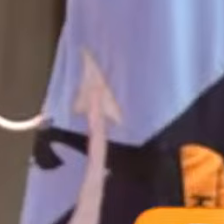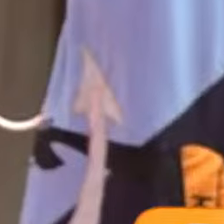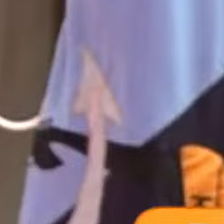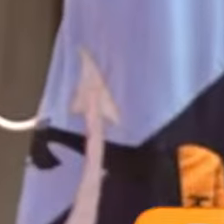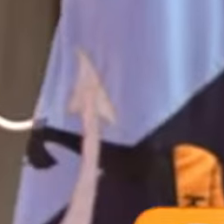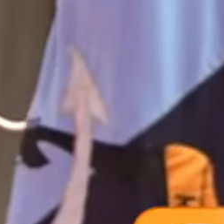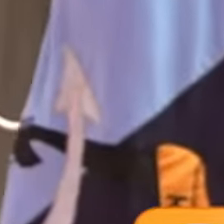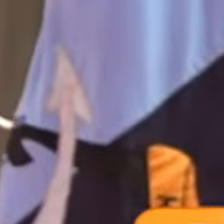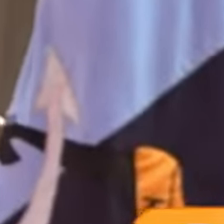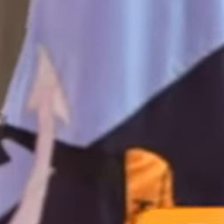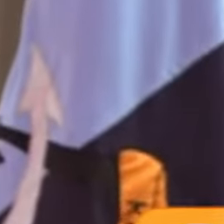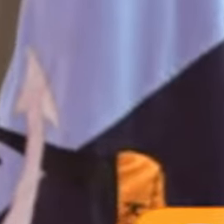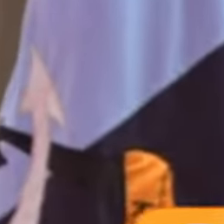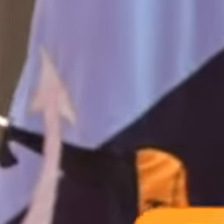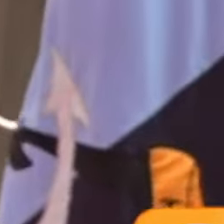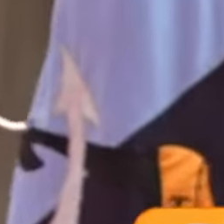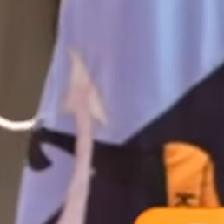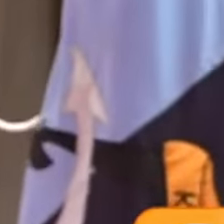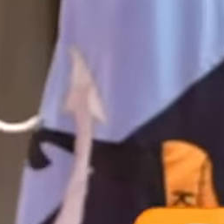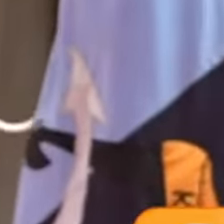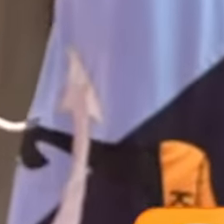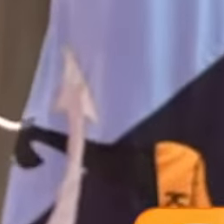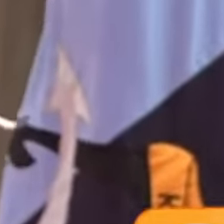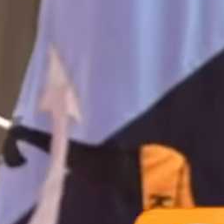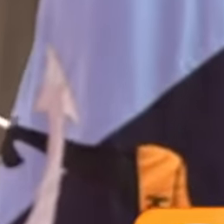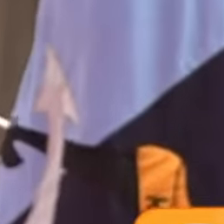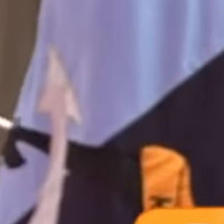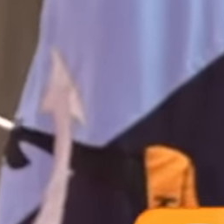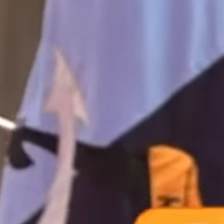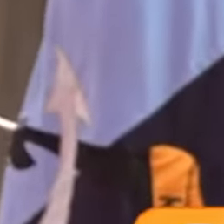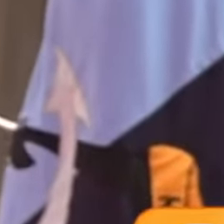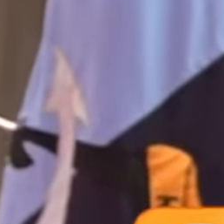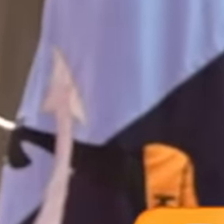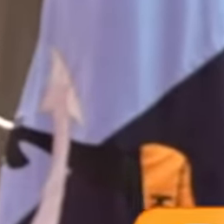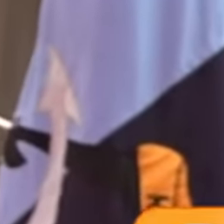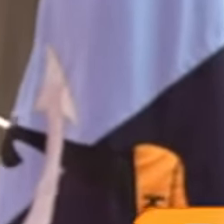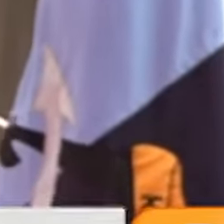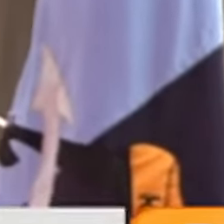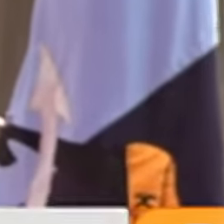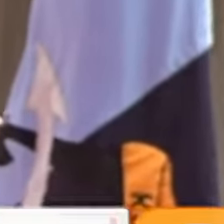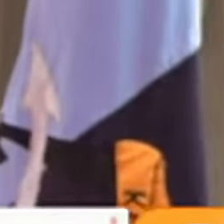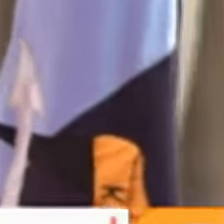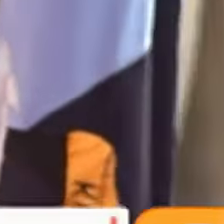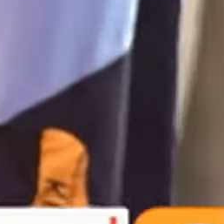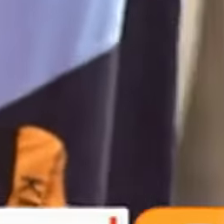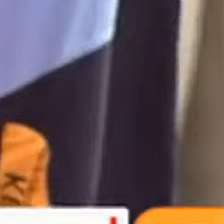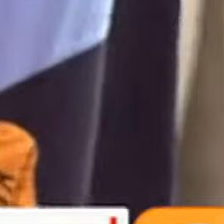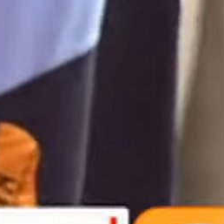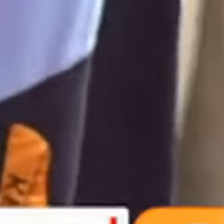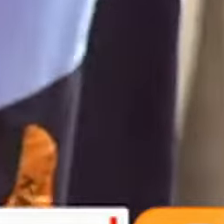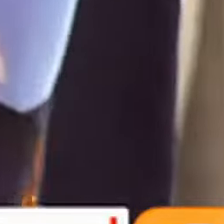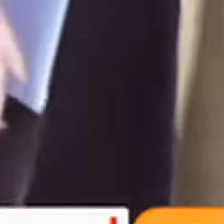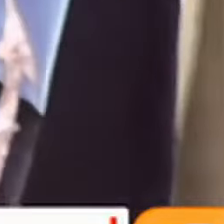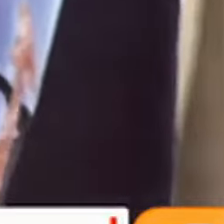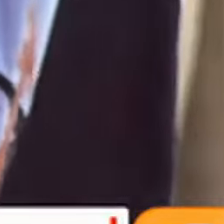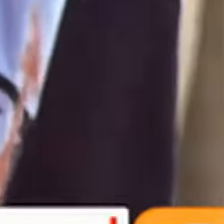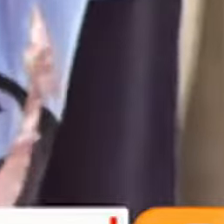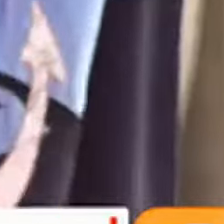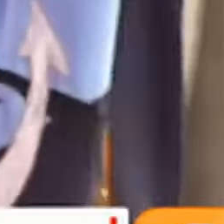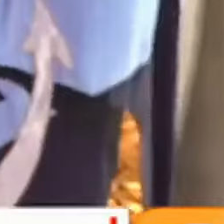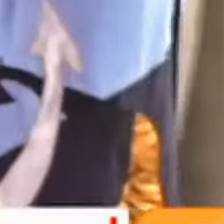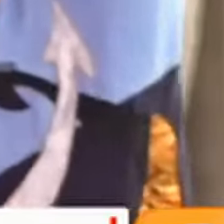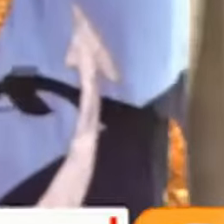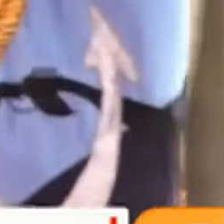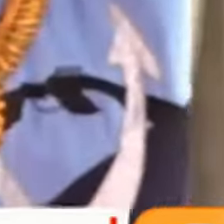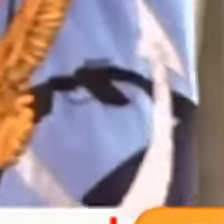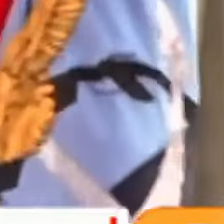imejengwa na wakulima na pesa ya ukulima. Kwa hivyo ni mzuri tunaheshimu wakulima, kwa sababu wamejenga hii city